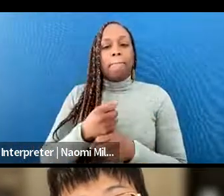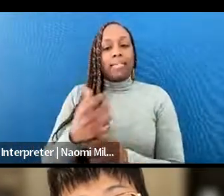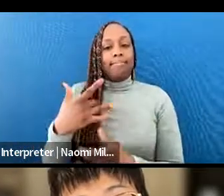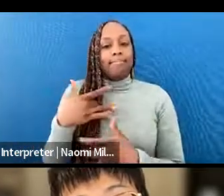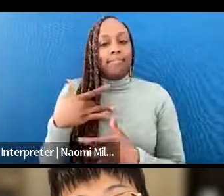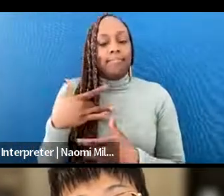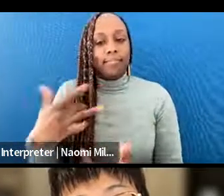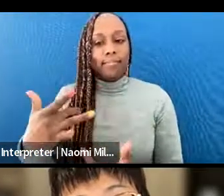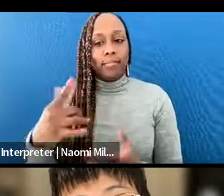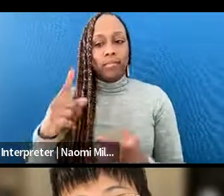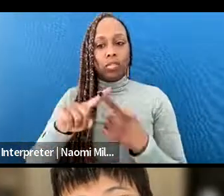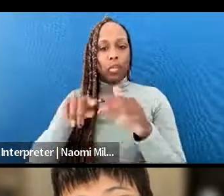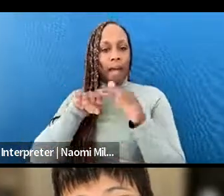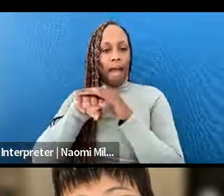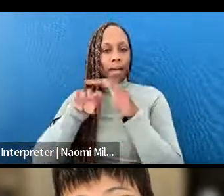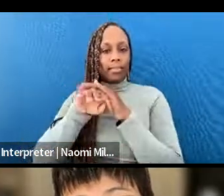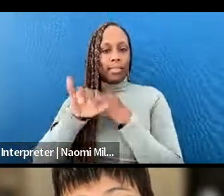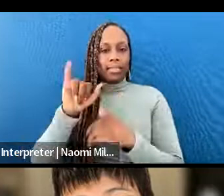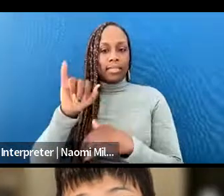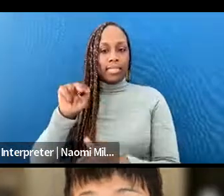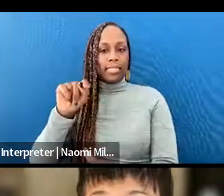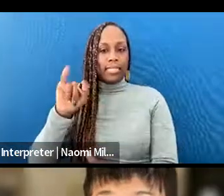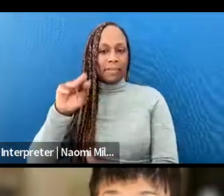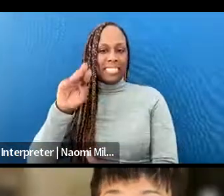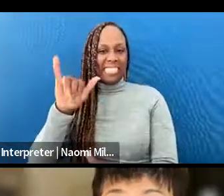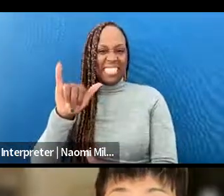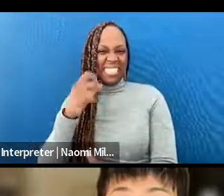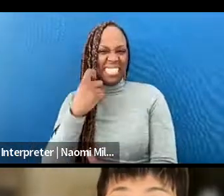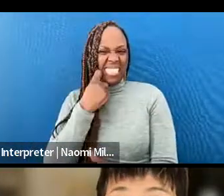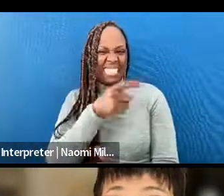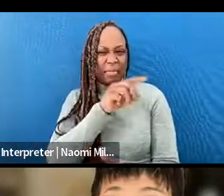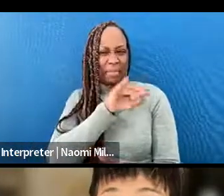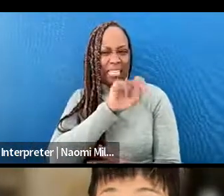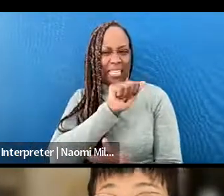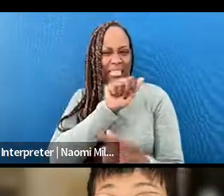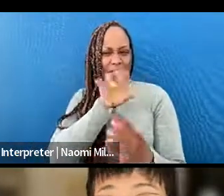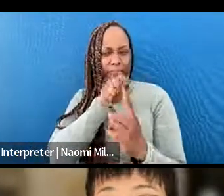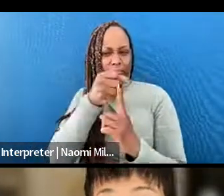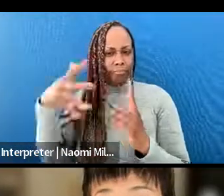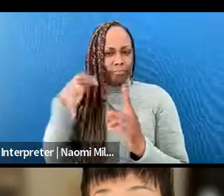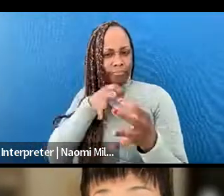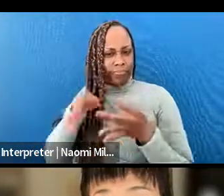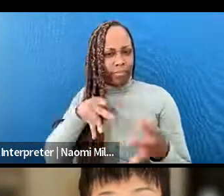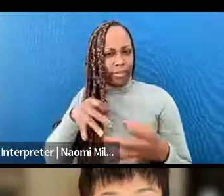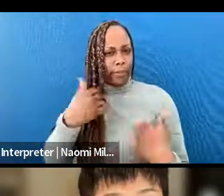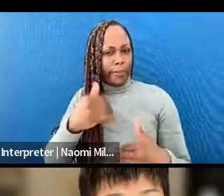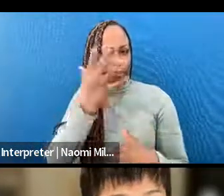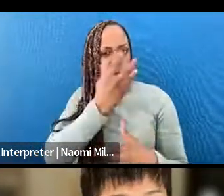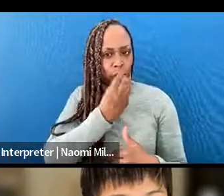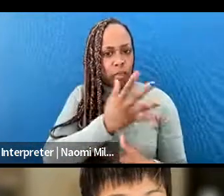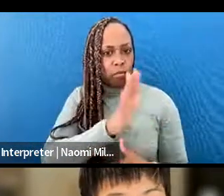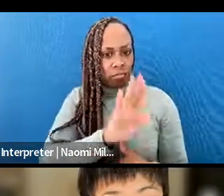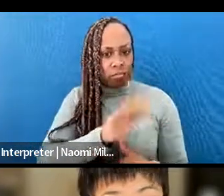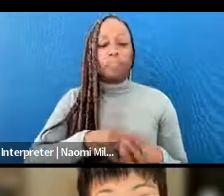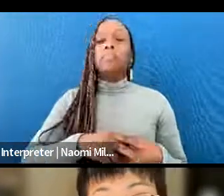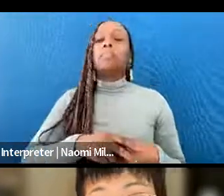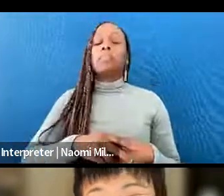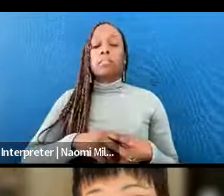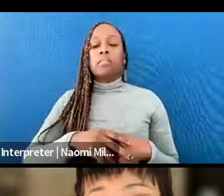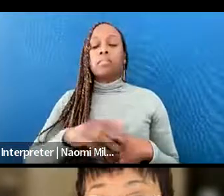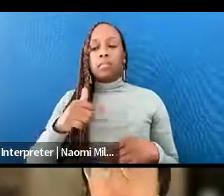toward access intimacy, as Mia was talking about so eloquently, right? In that I do think